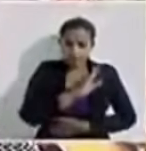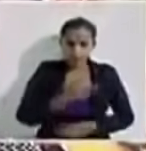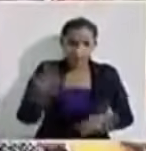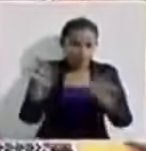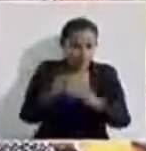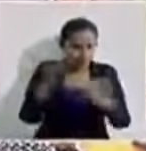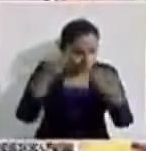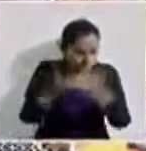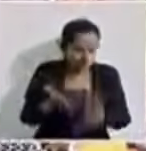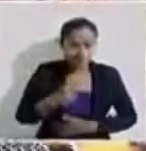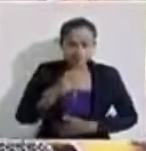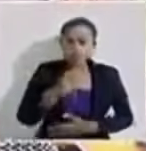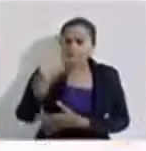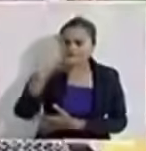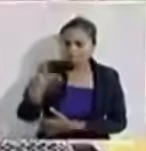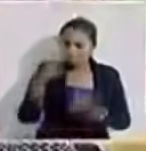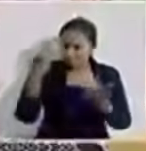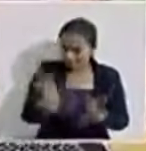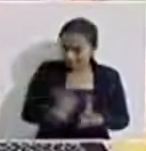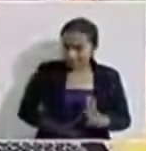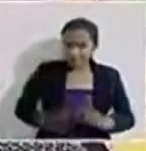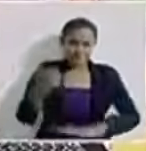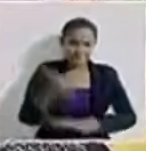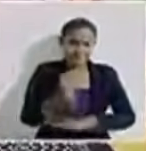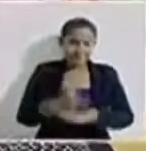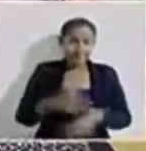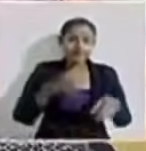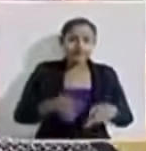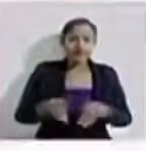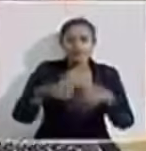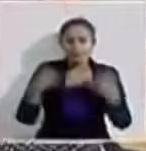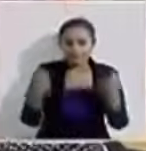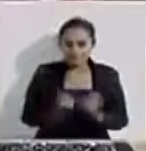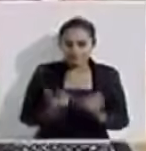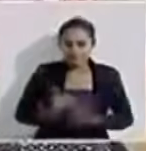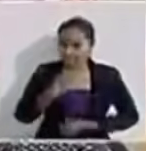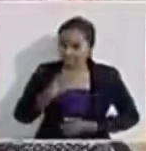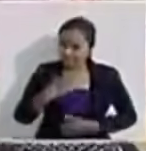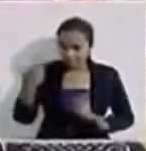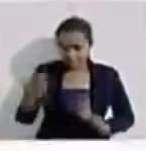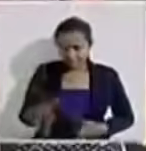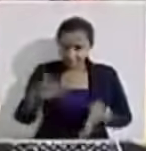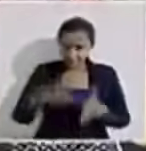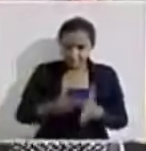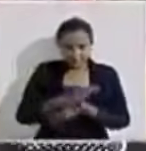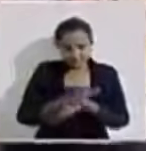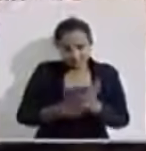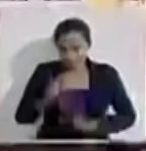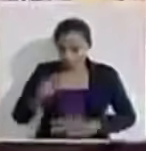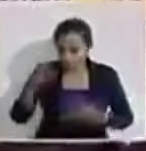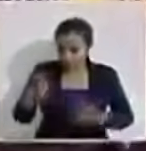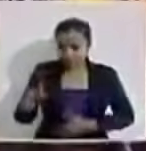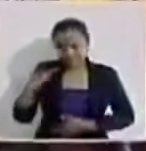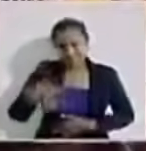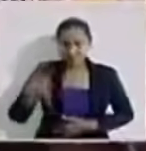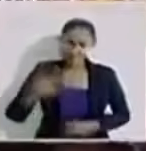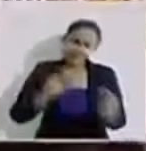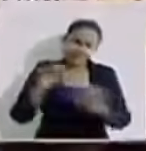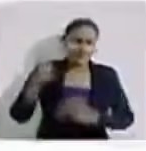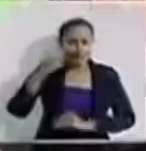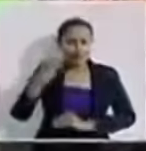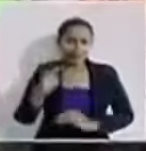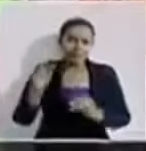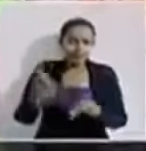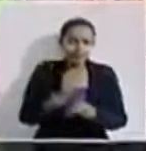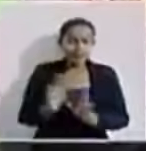of farmers associations haven't been informed about this properly either. They will also understand this. King Parakramabahu didn't construct a palace